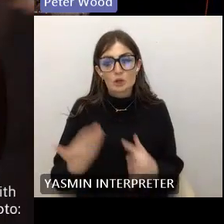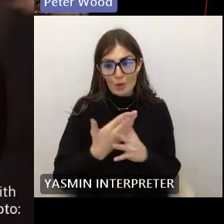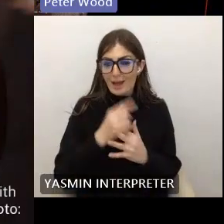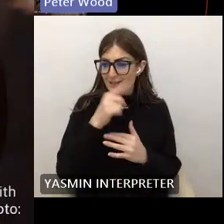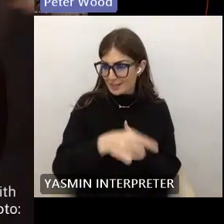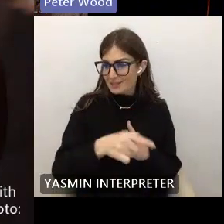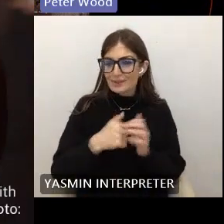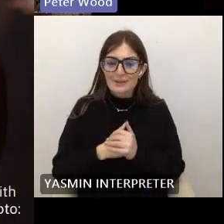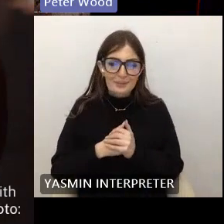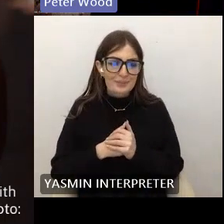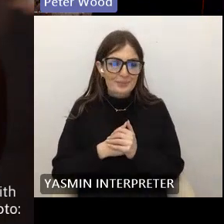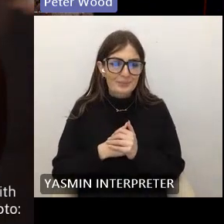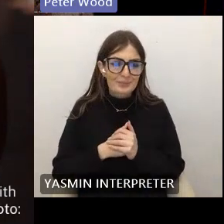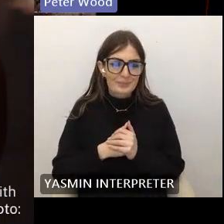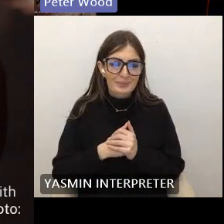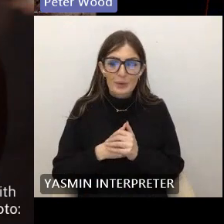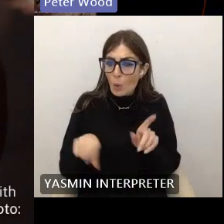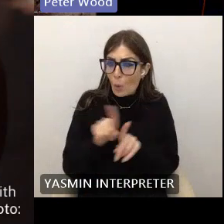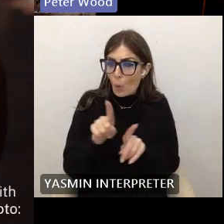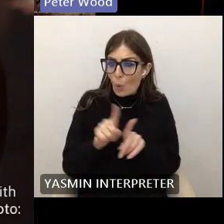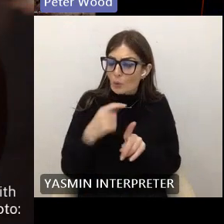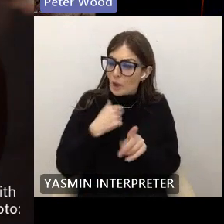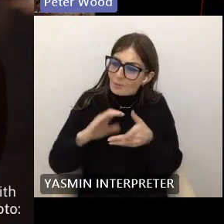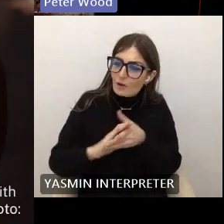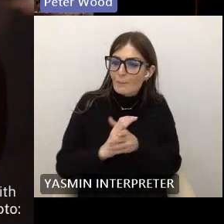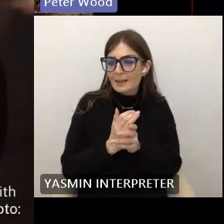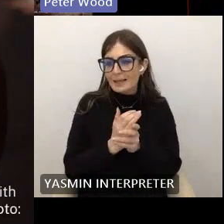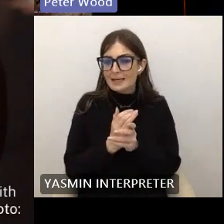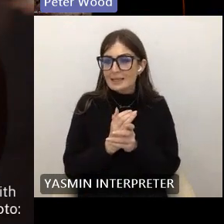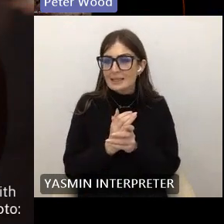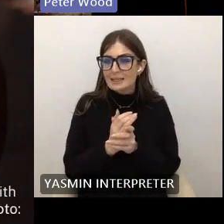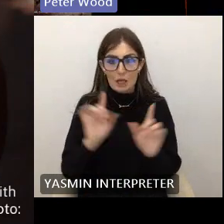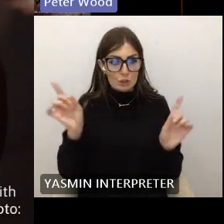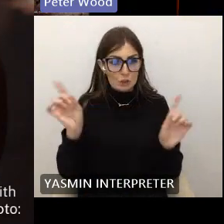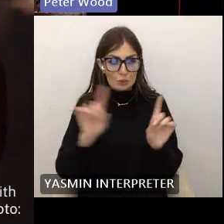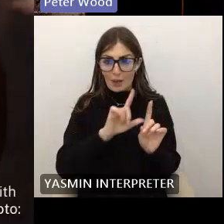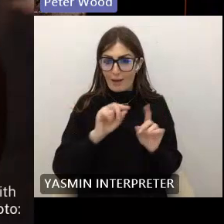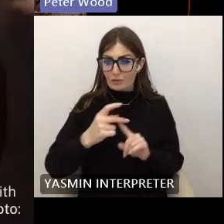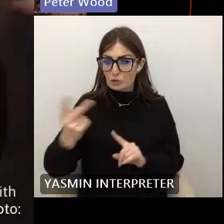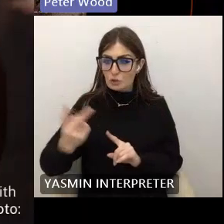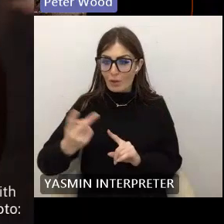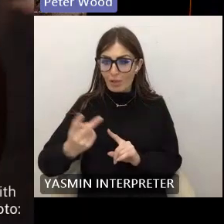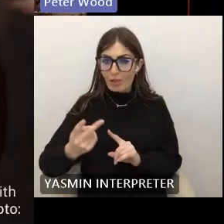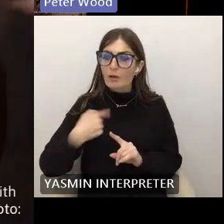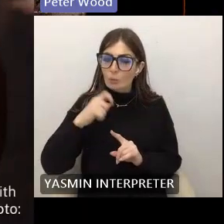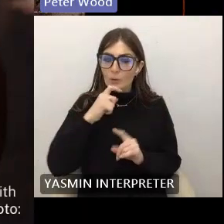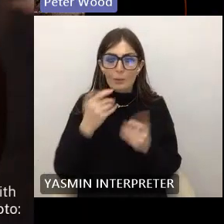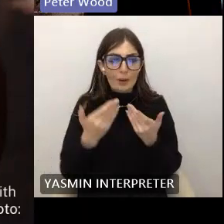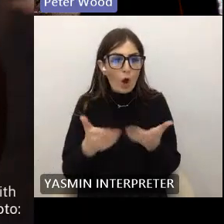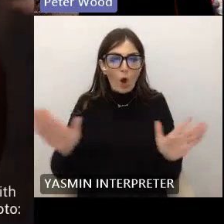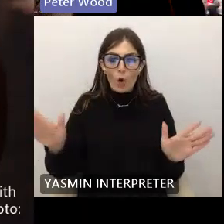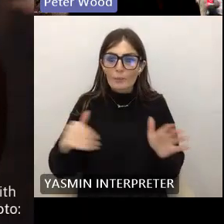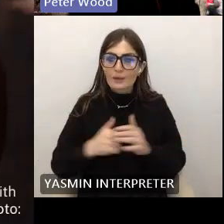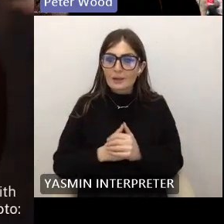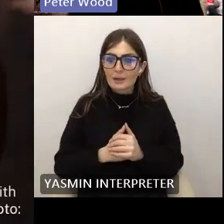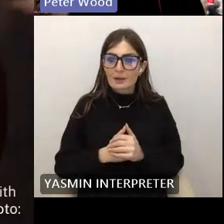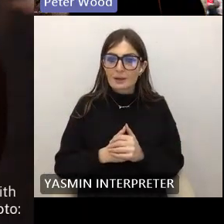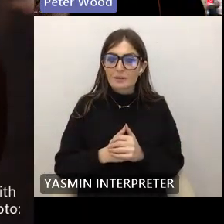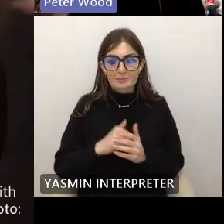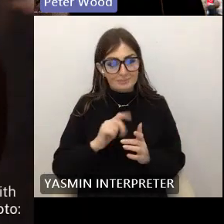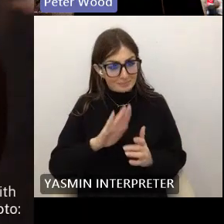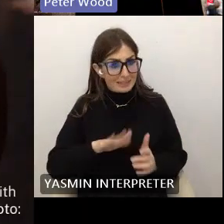webinar. And I'm also very pleased to let you know that today after 12 noon, we will be opening our expressions